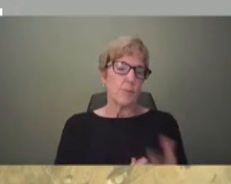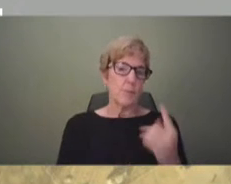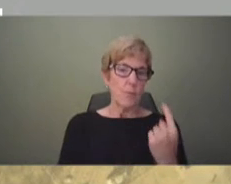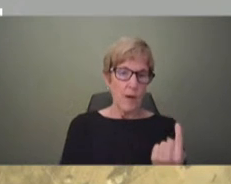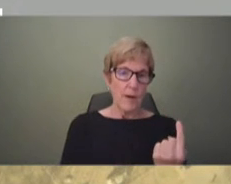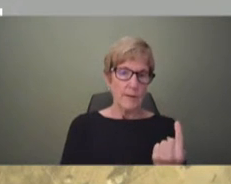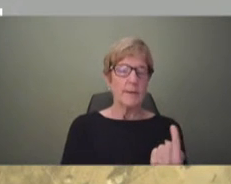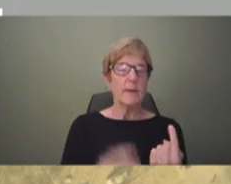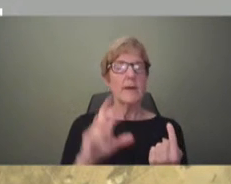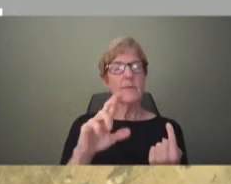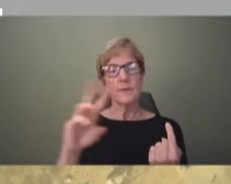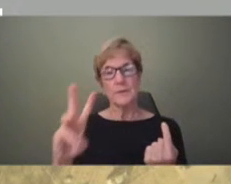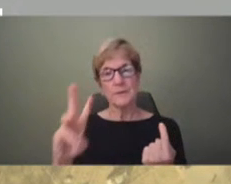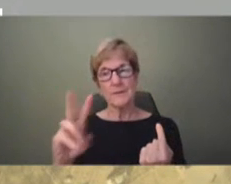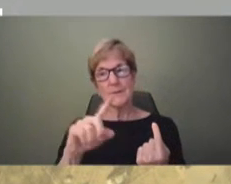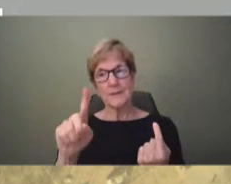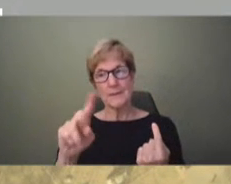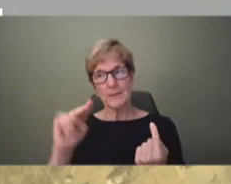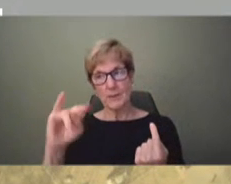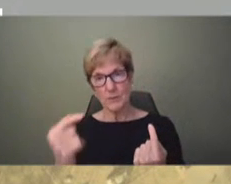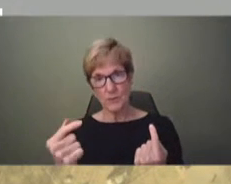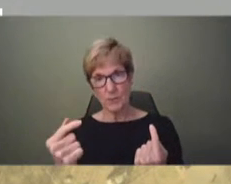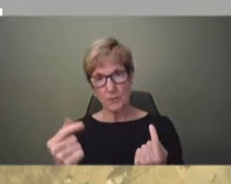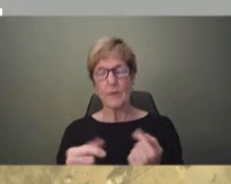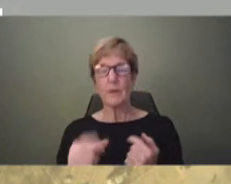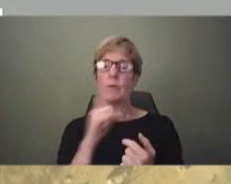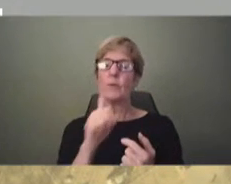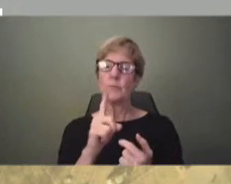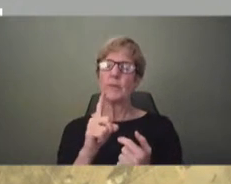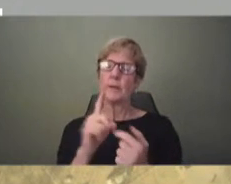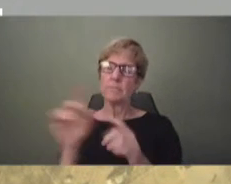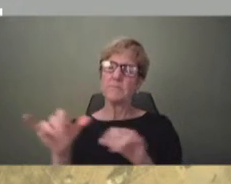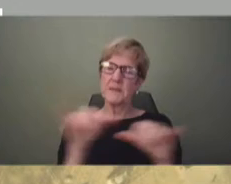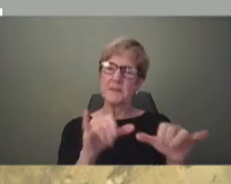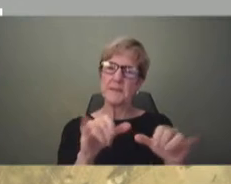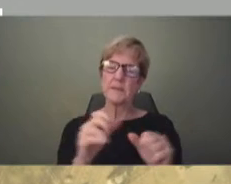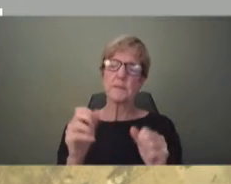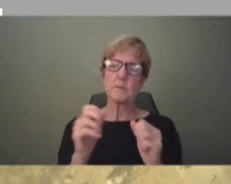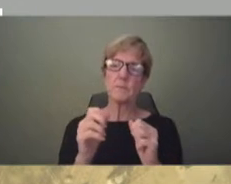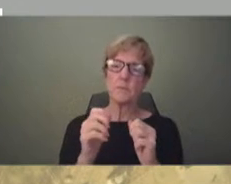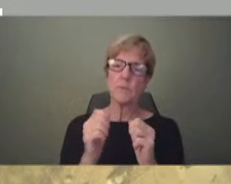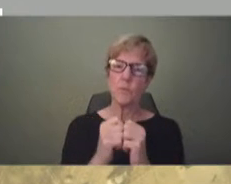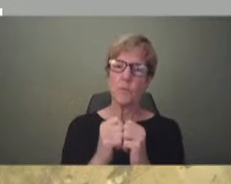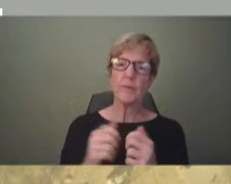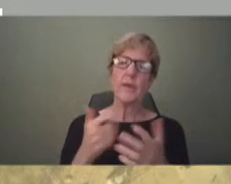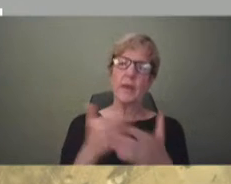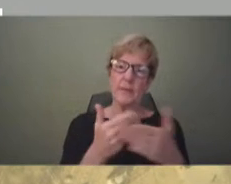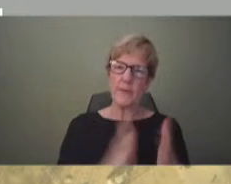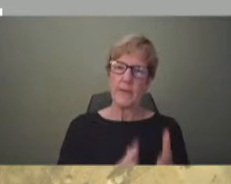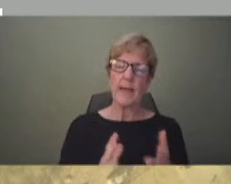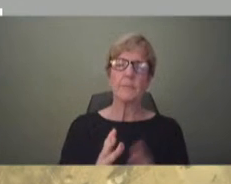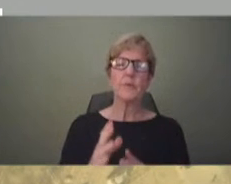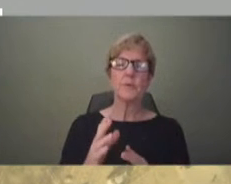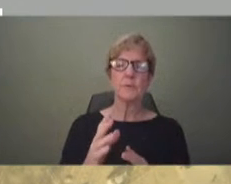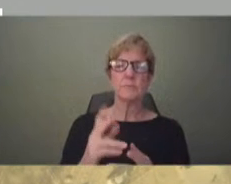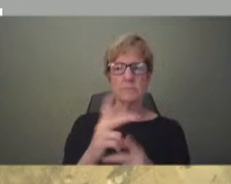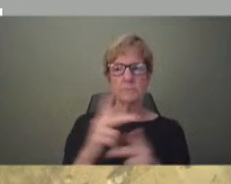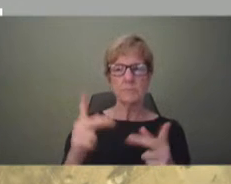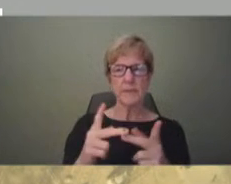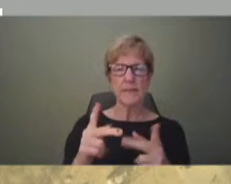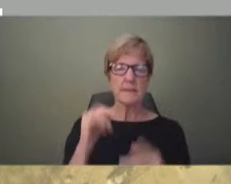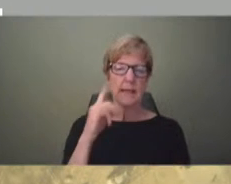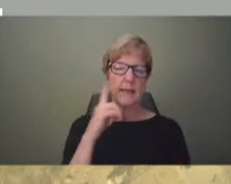R six zoning designation uh would be consistent uh with uh the neighborhood one place type I believe that translates out